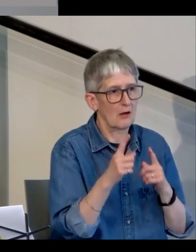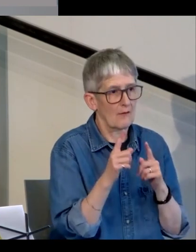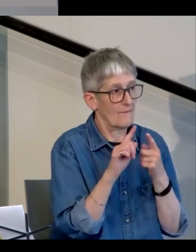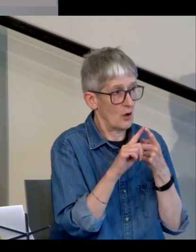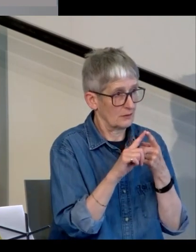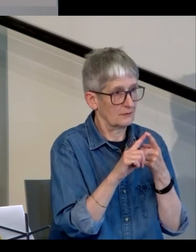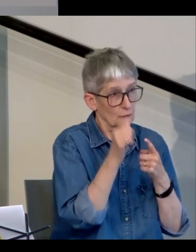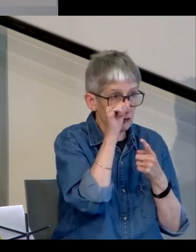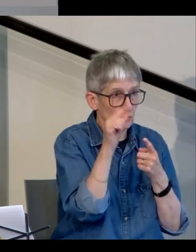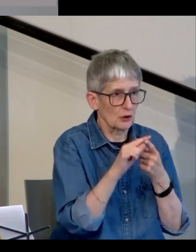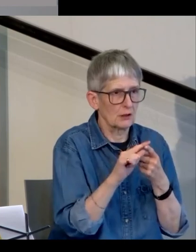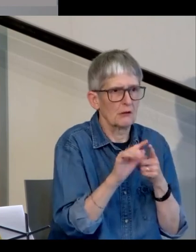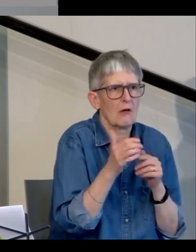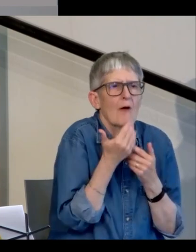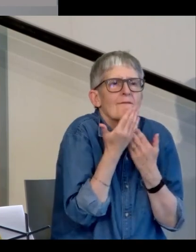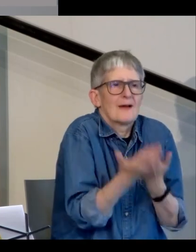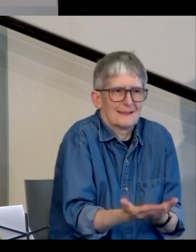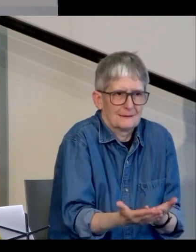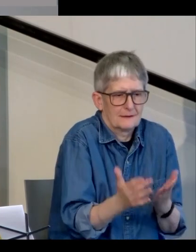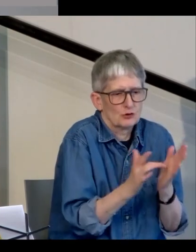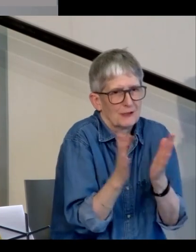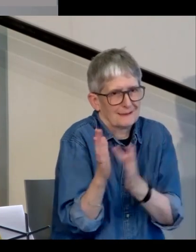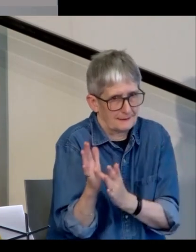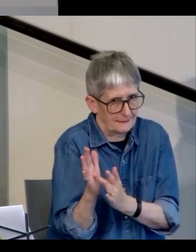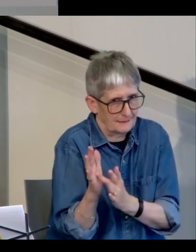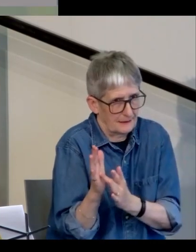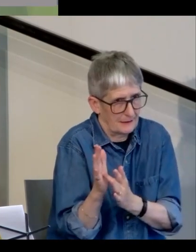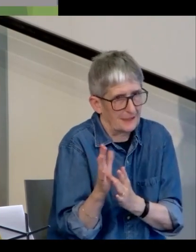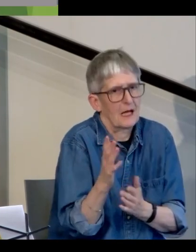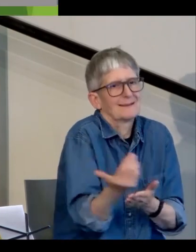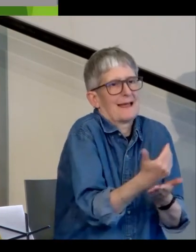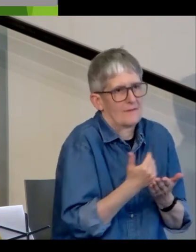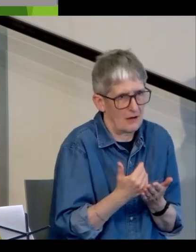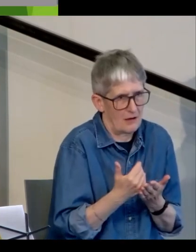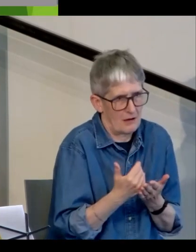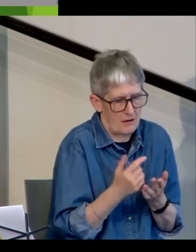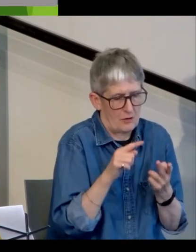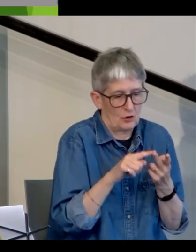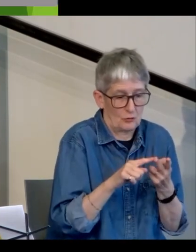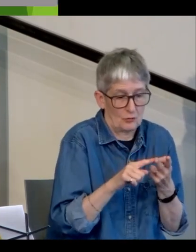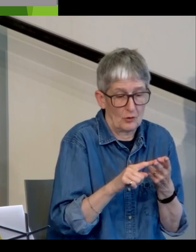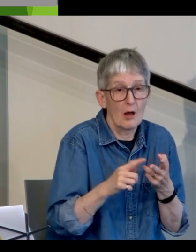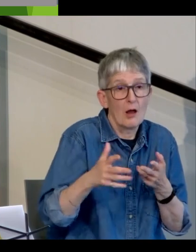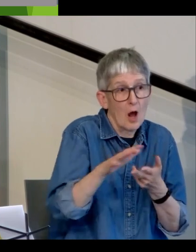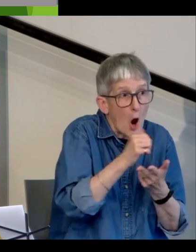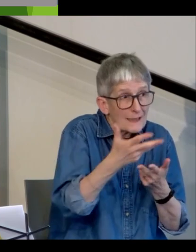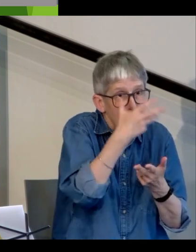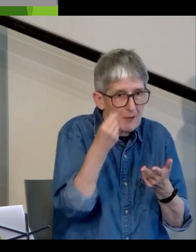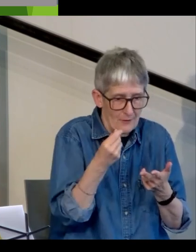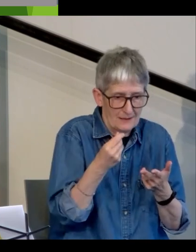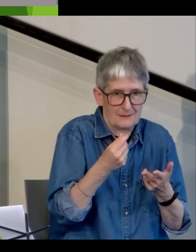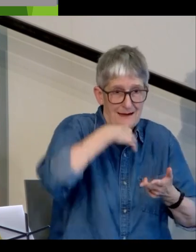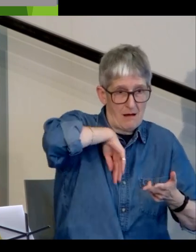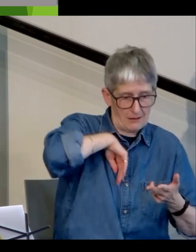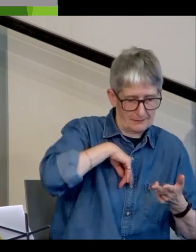as the Son of God and our Savior. Possessing the Holy Spirit within us and living in the love of God.